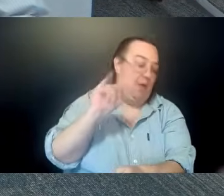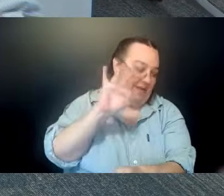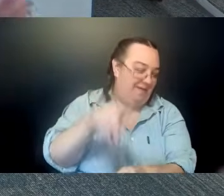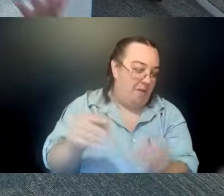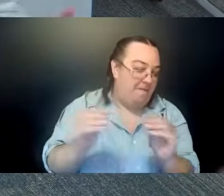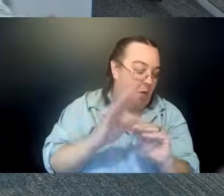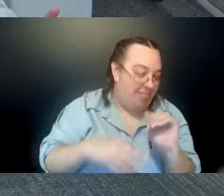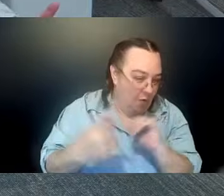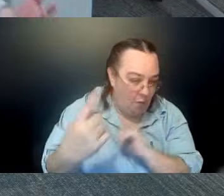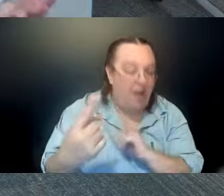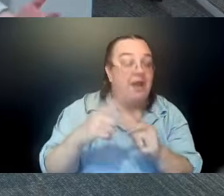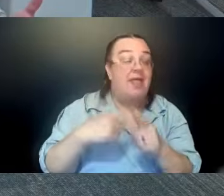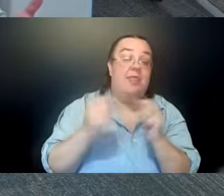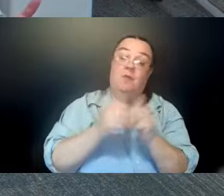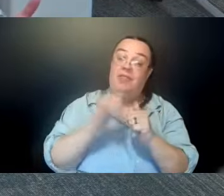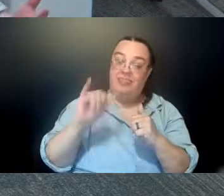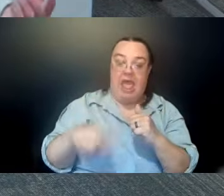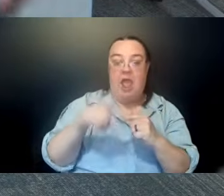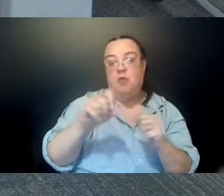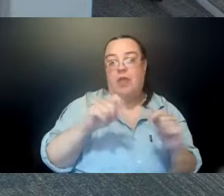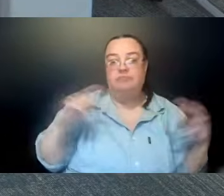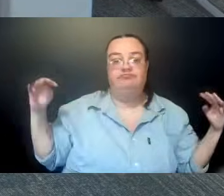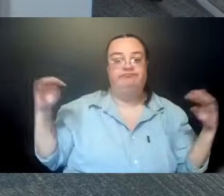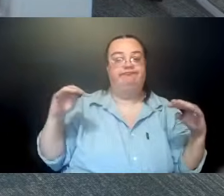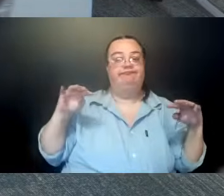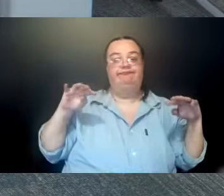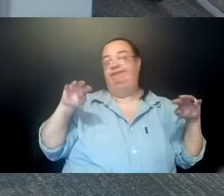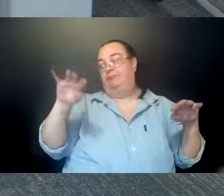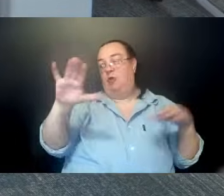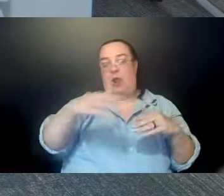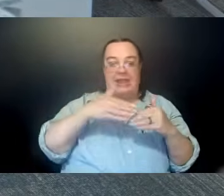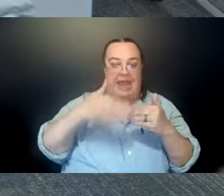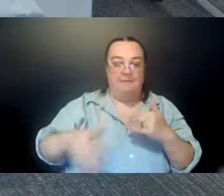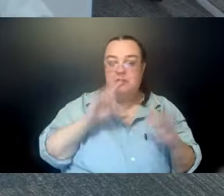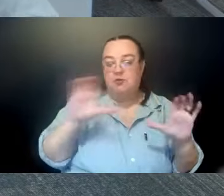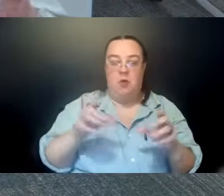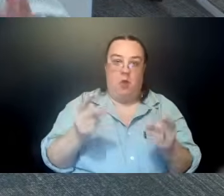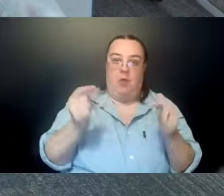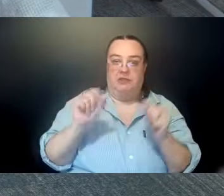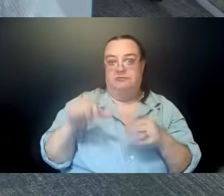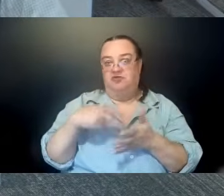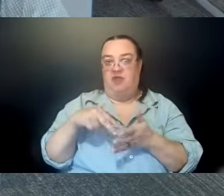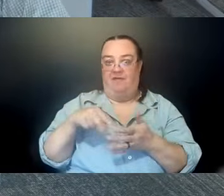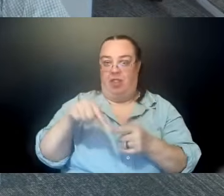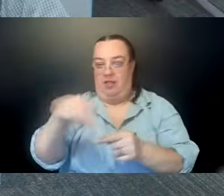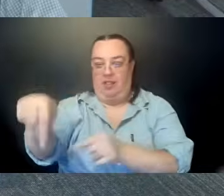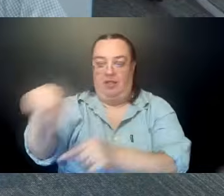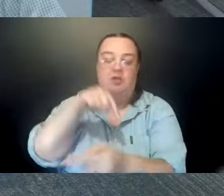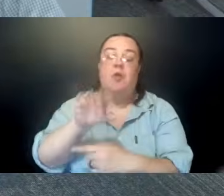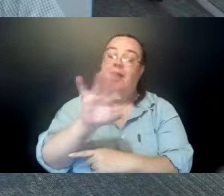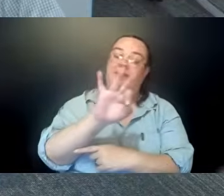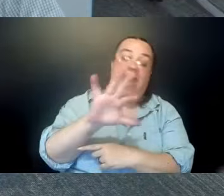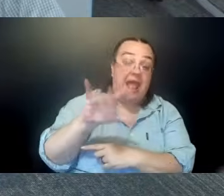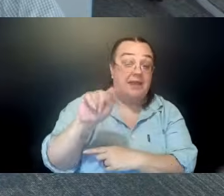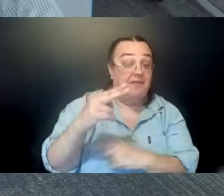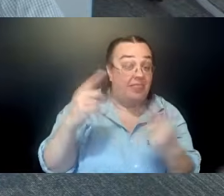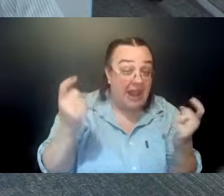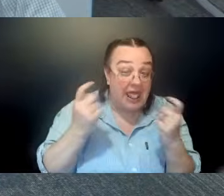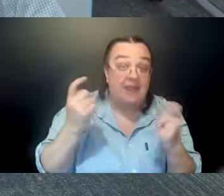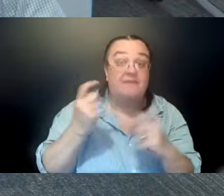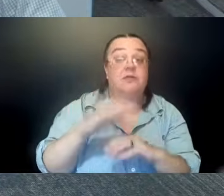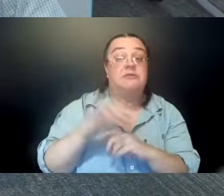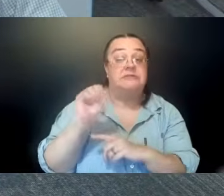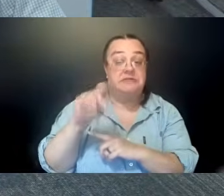that, come out and view your neighbors doing the quick shuffle, right? So 95th anniversary, September